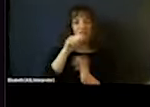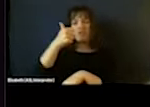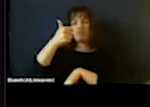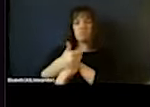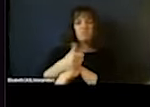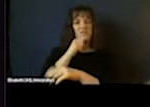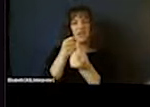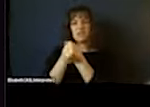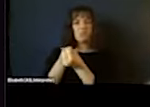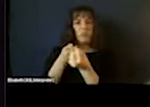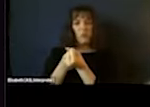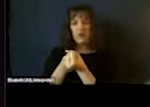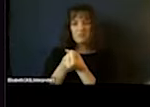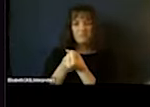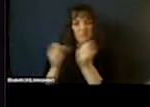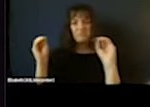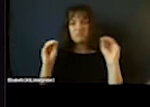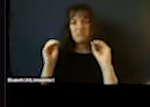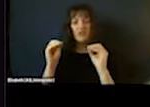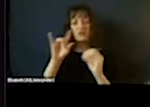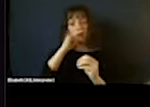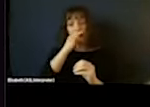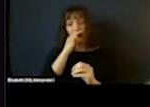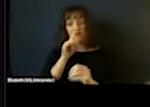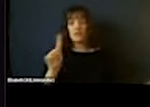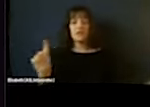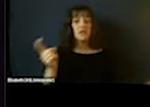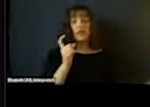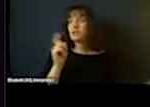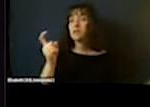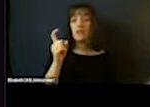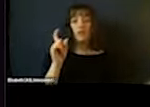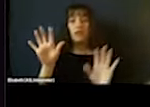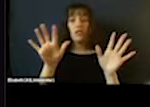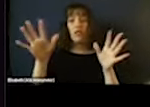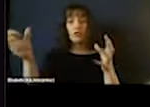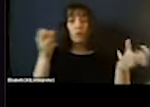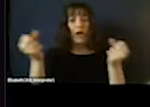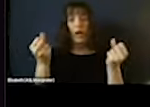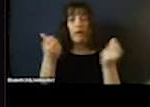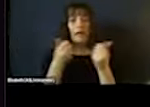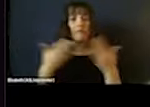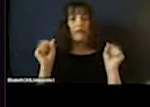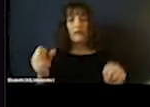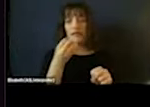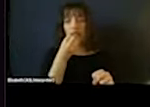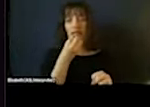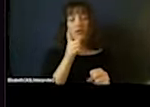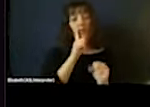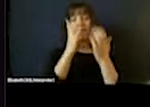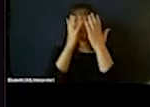Yeah. And they just wandering around. They just grab anything to eat. And then that's really sad because it's not their